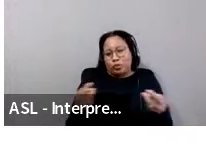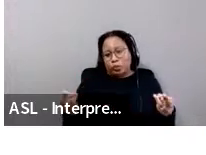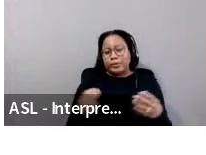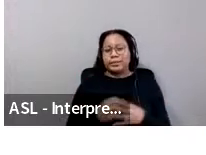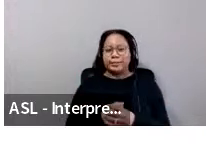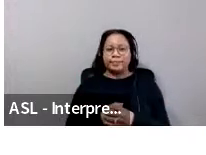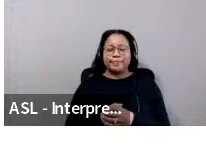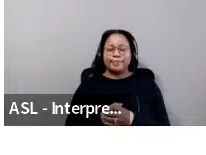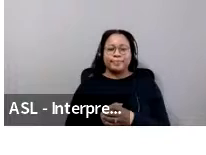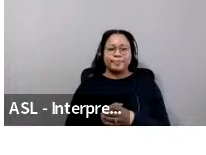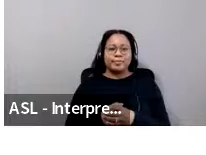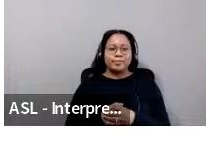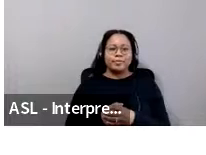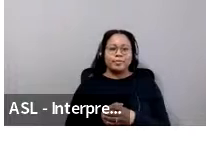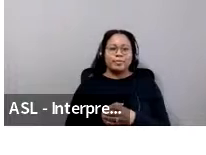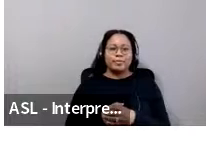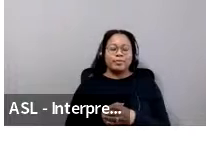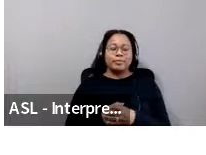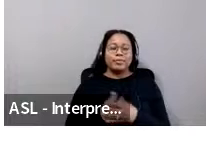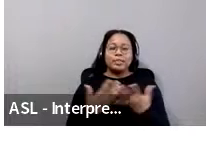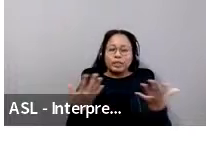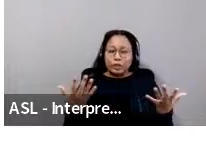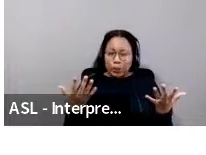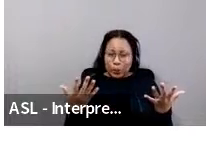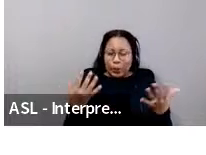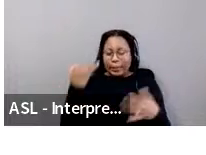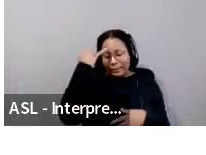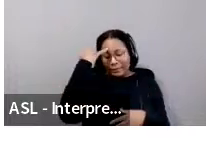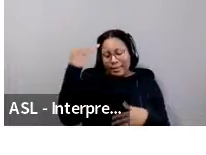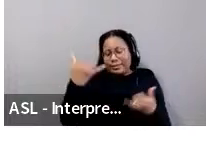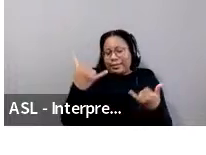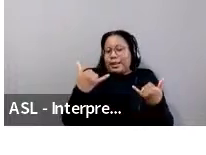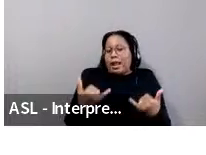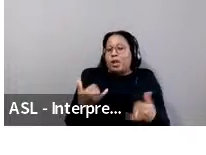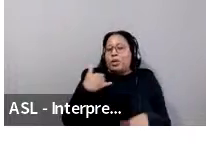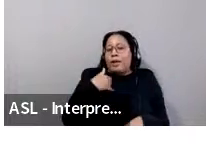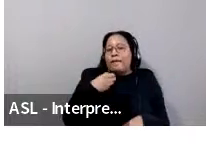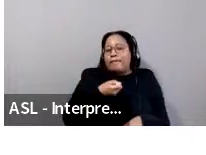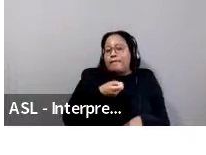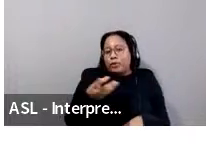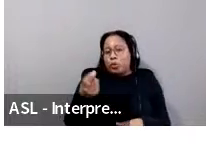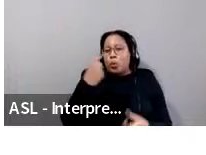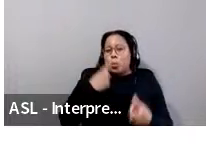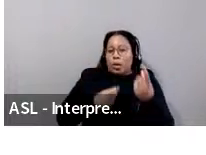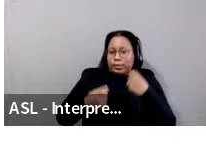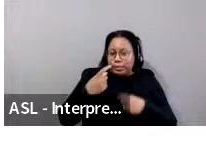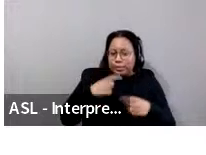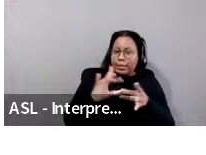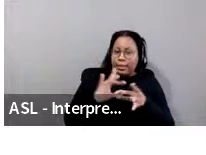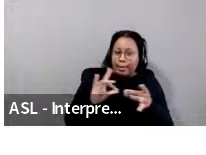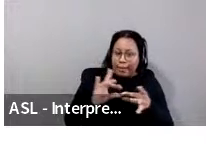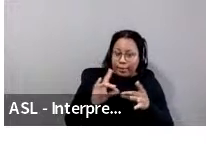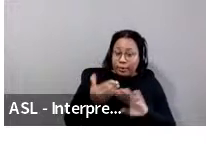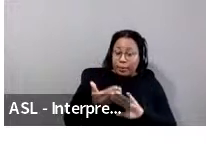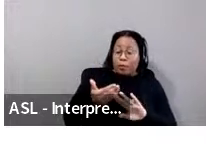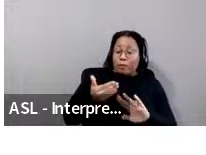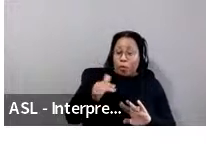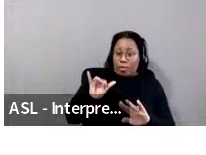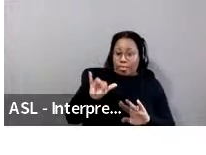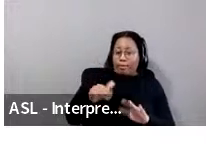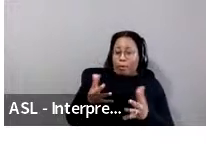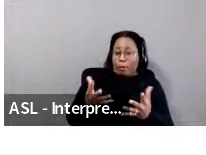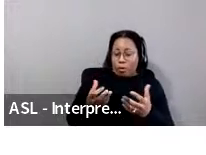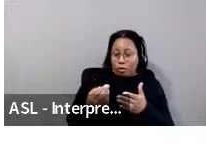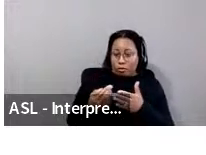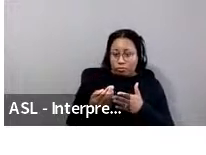So at this point, I imagine you might have a few questions or comments. Before we get into the Q&A, I just want to